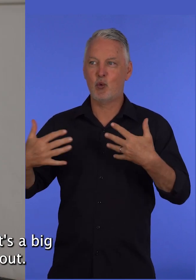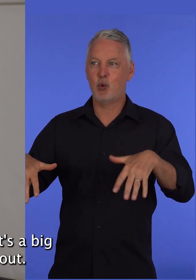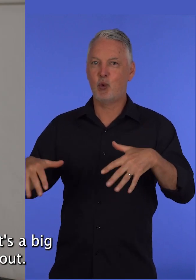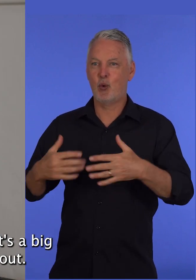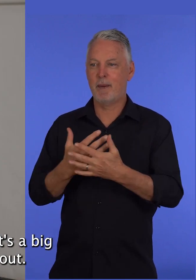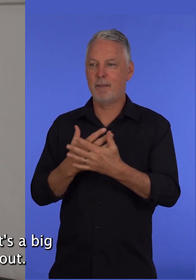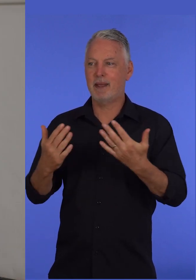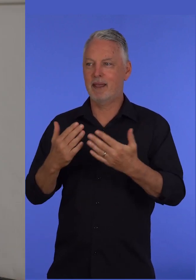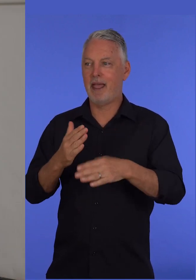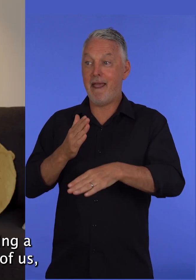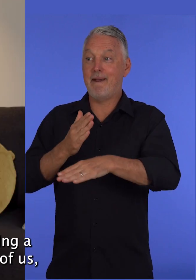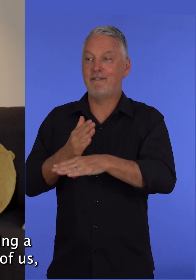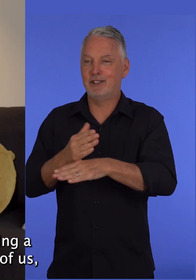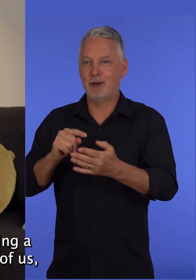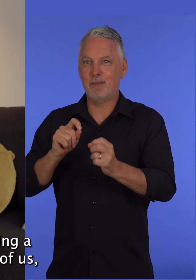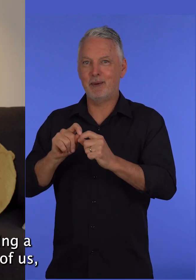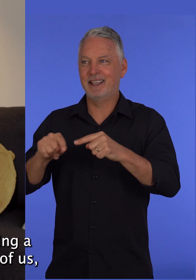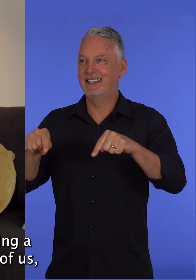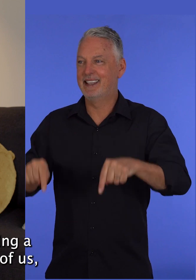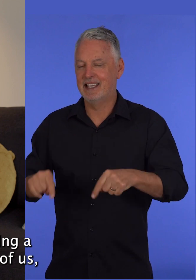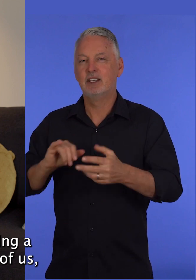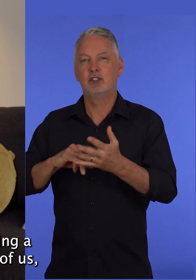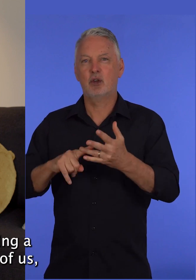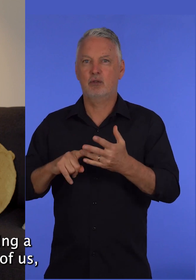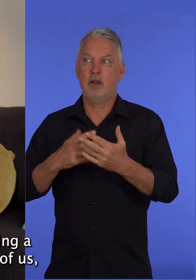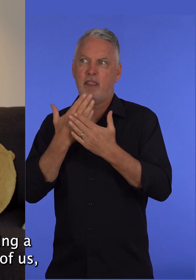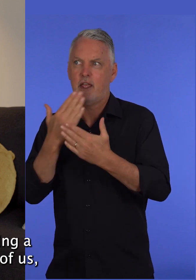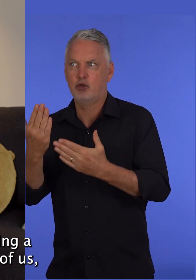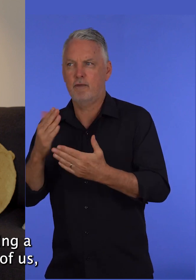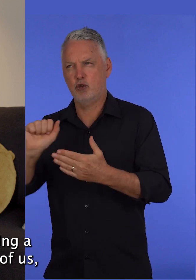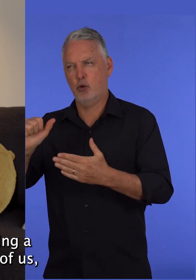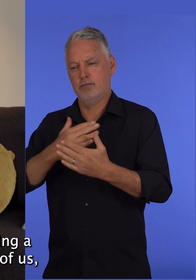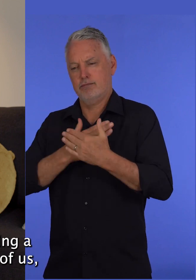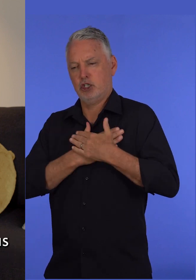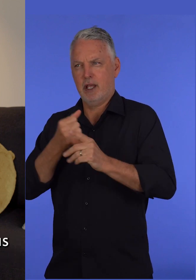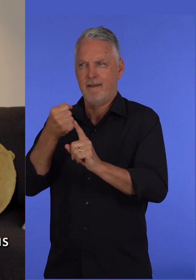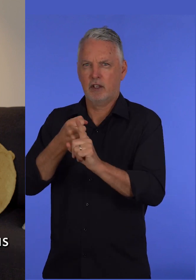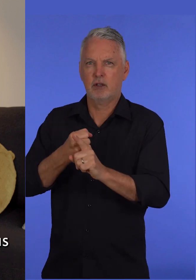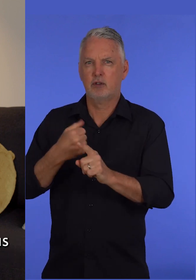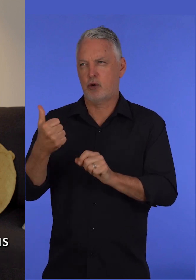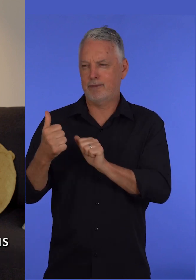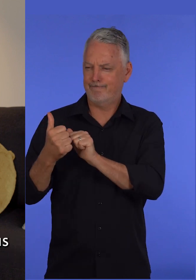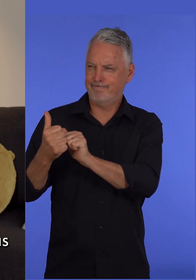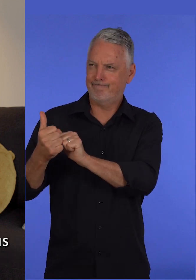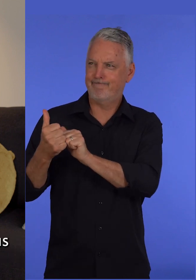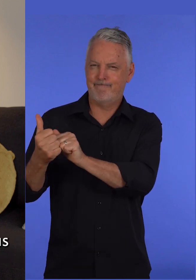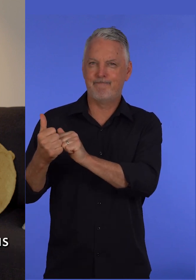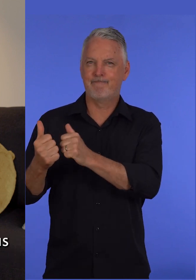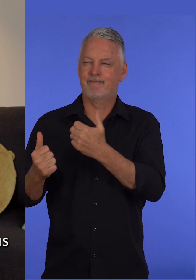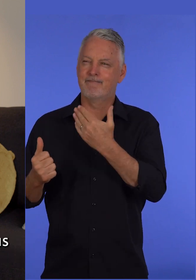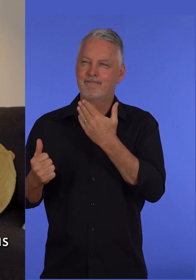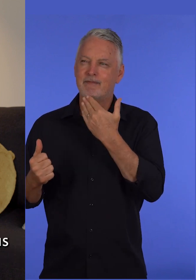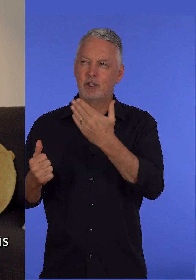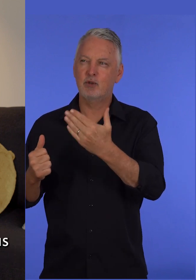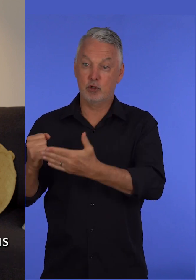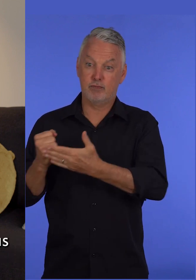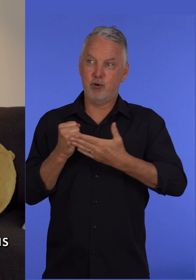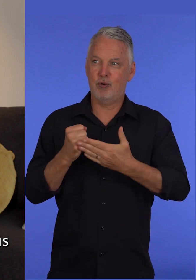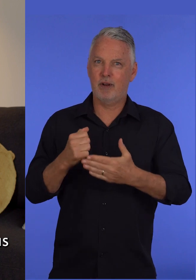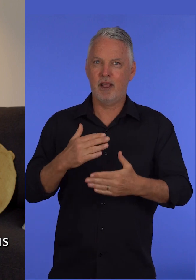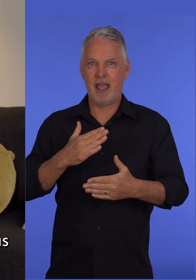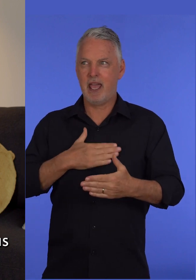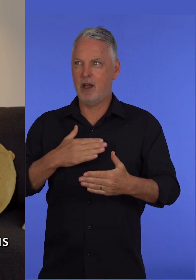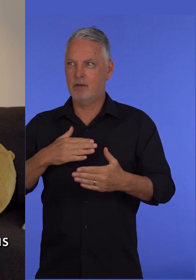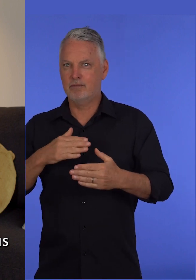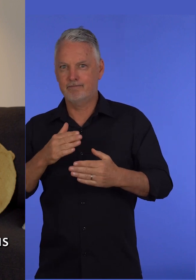for you to be out and about. But thank you so much for being a passionate advocate on behalf of us, a great ally, and supporting